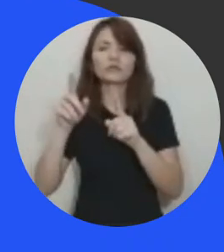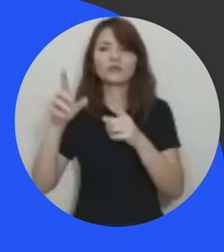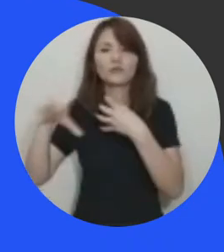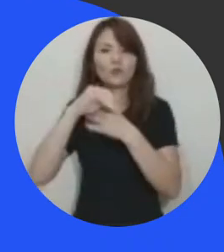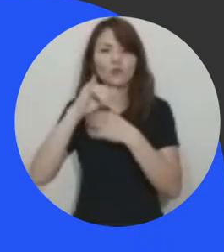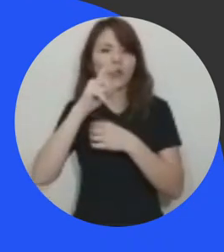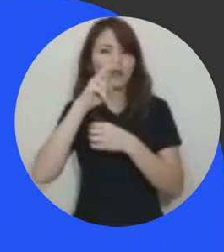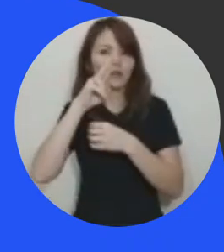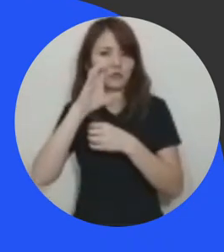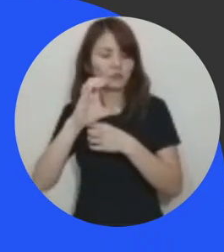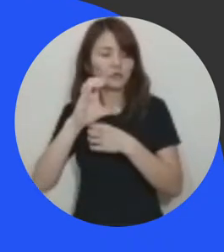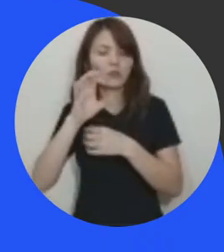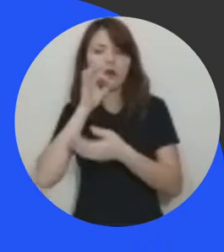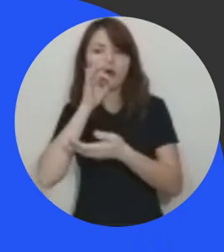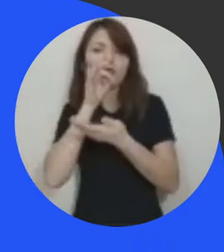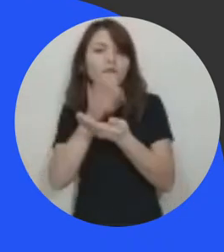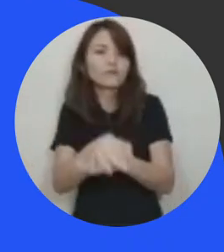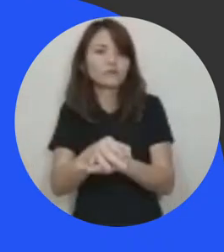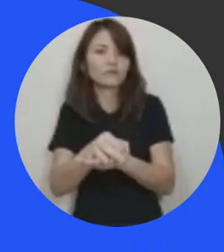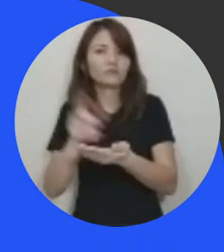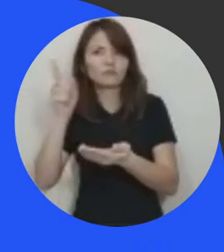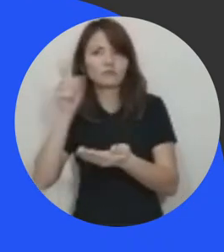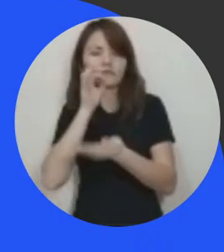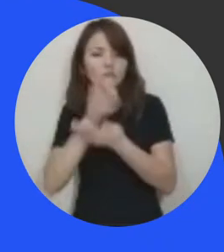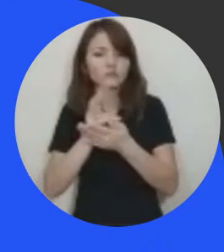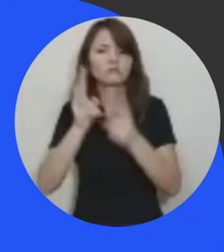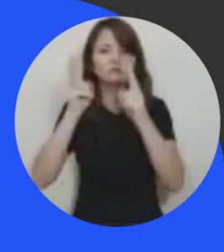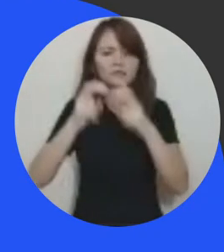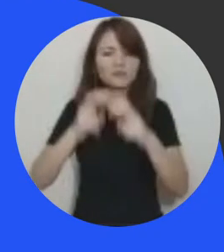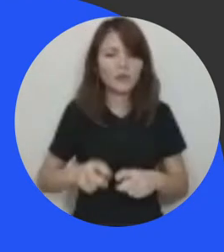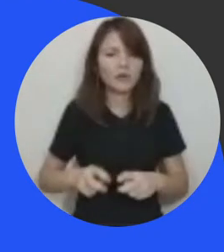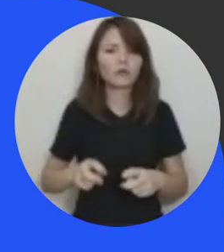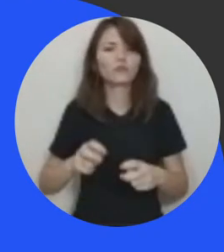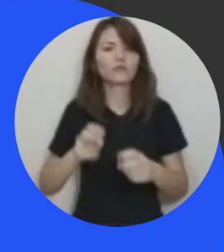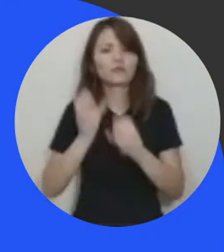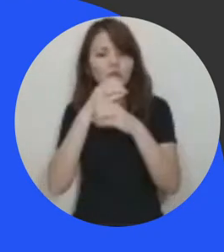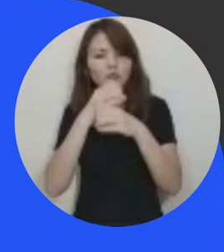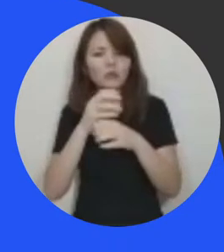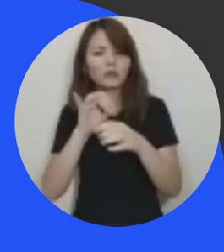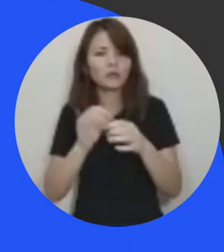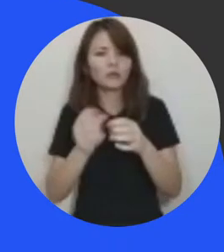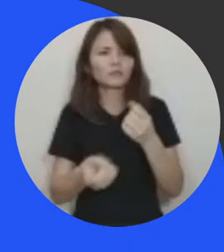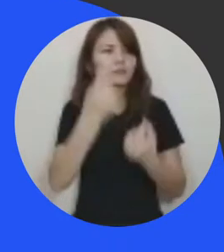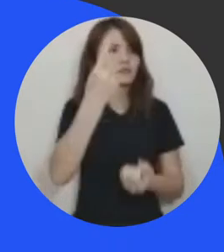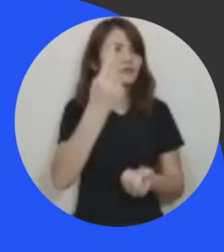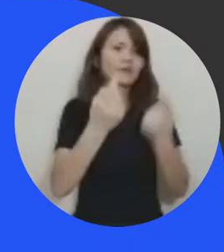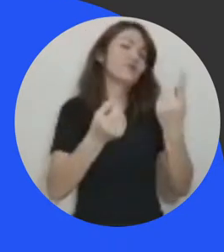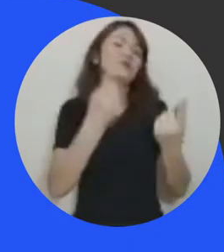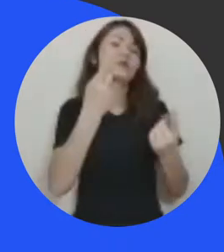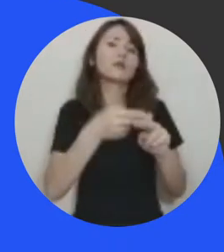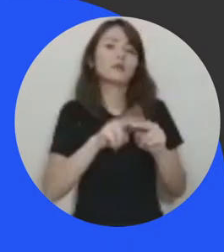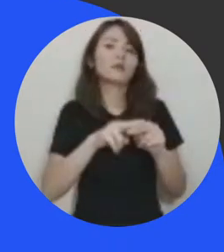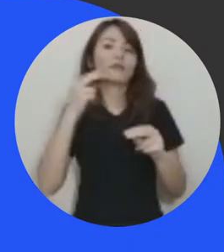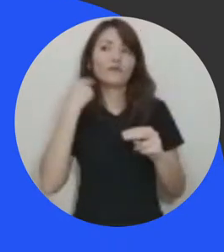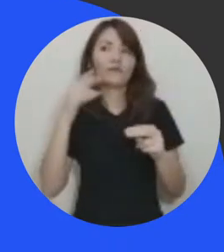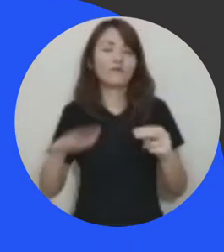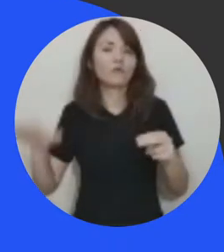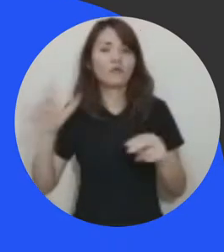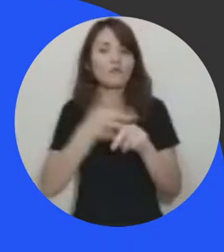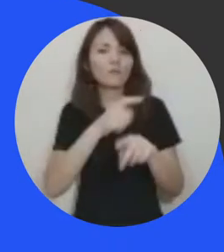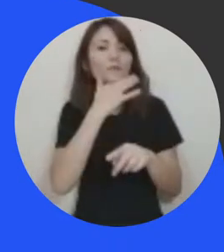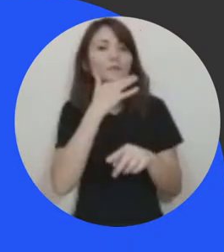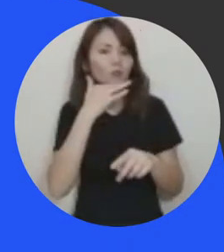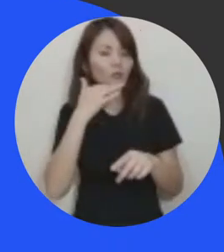and for the outbreak response in the country. We have lots of other genomic services that we provide. So